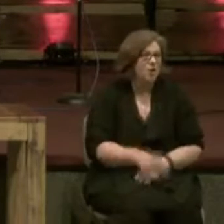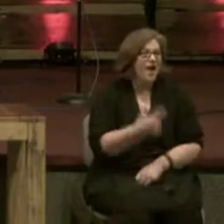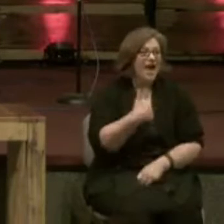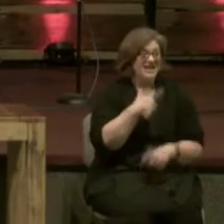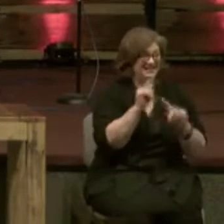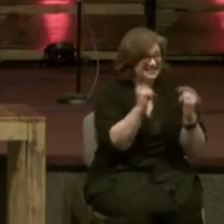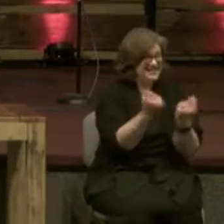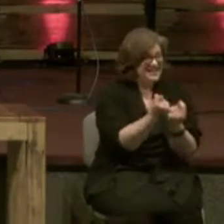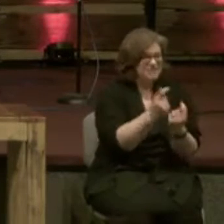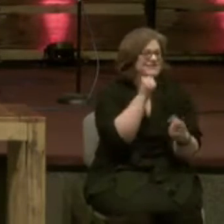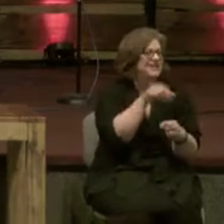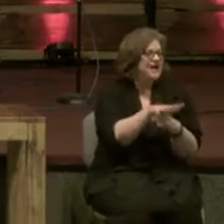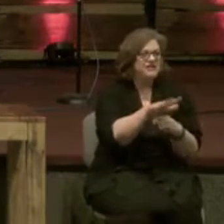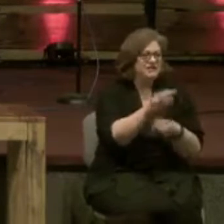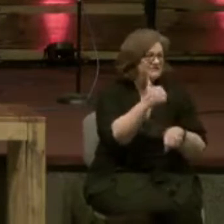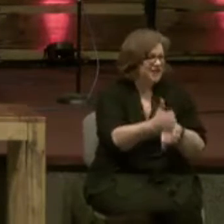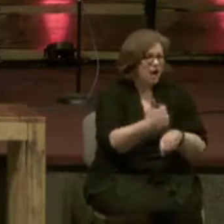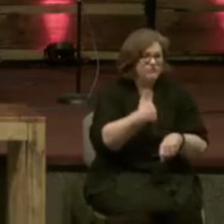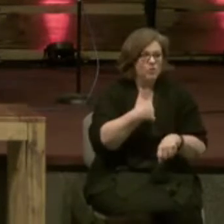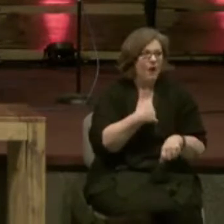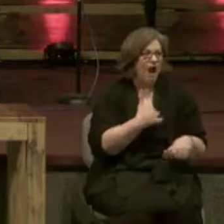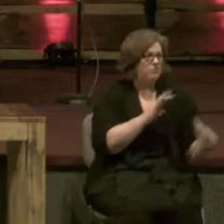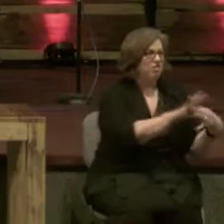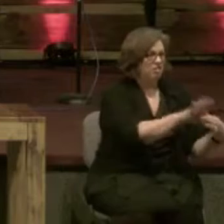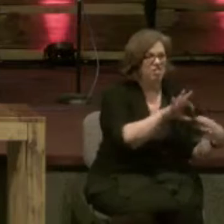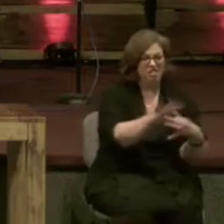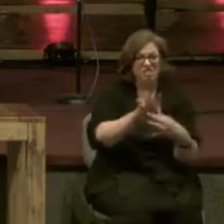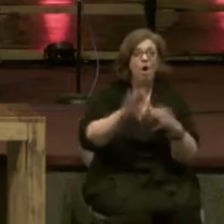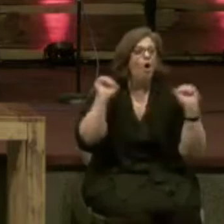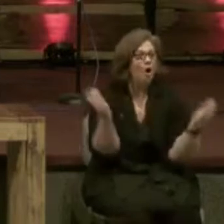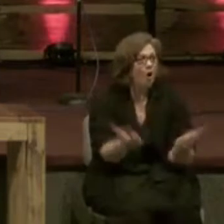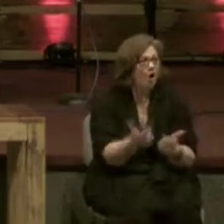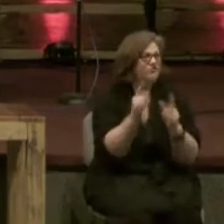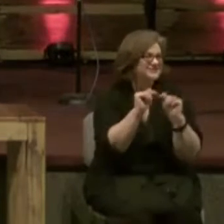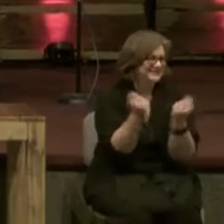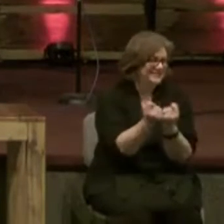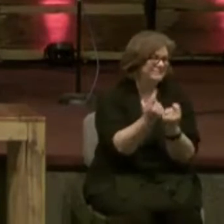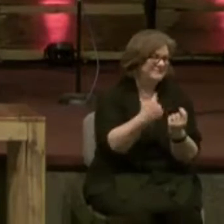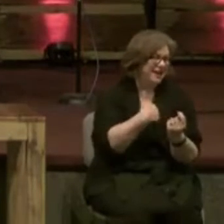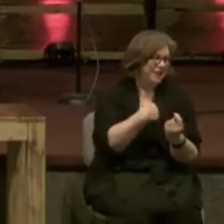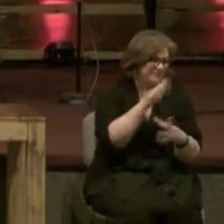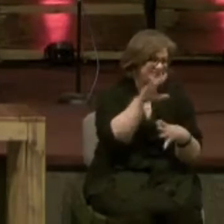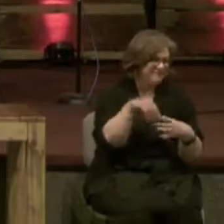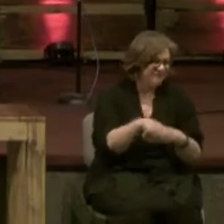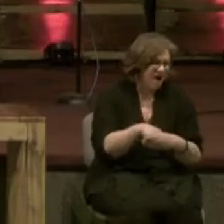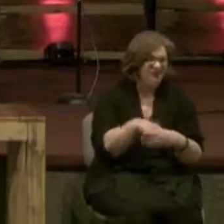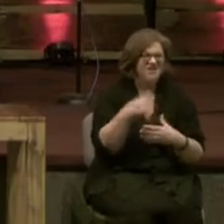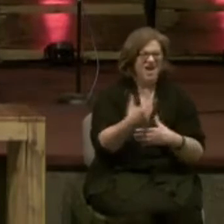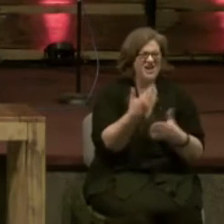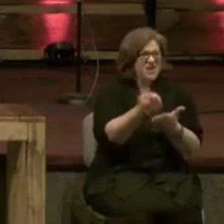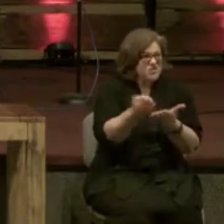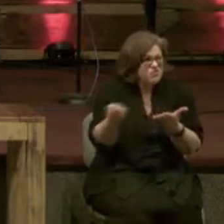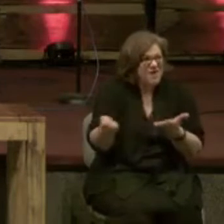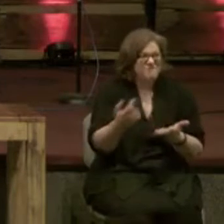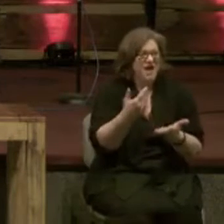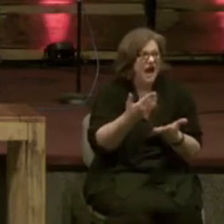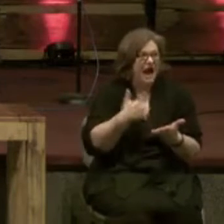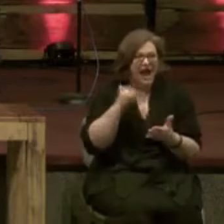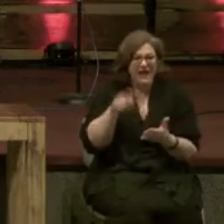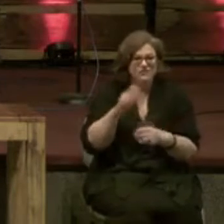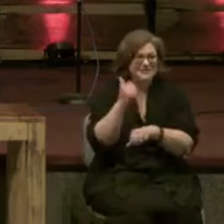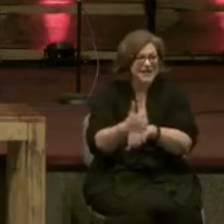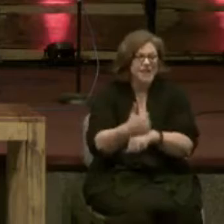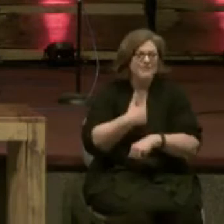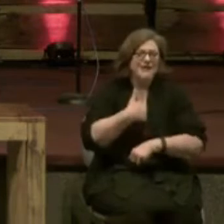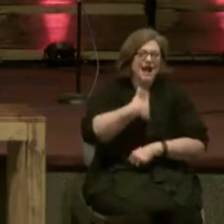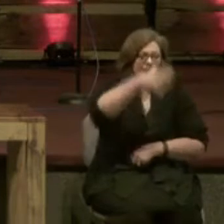And so I was getting there early and offloading this big trailer that we had and hooking up equipment and getting things set up, and I got a man